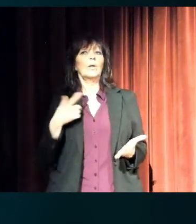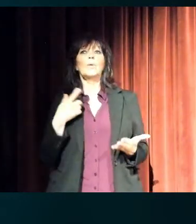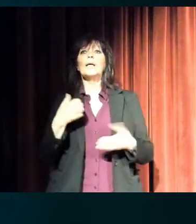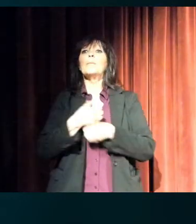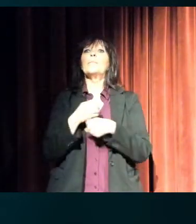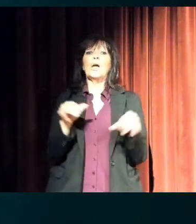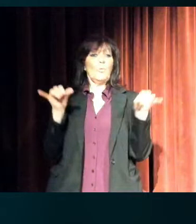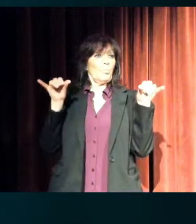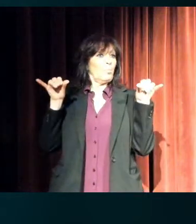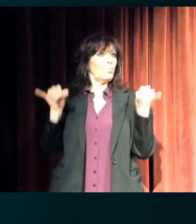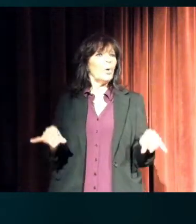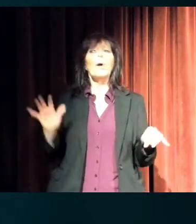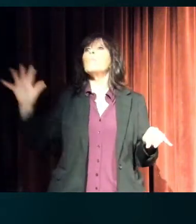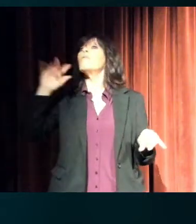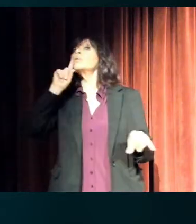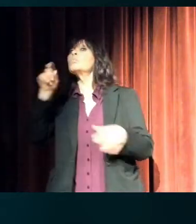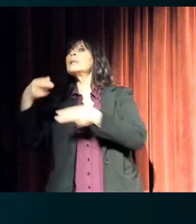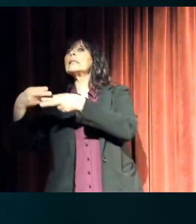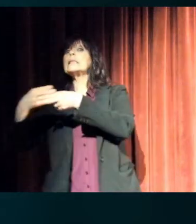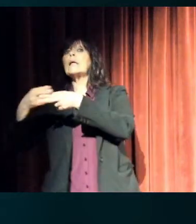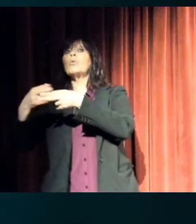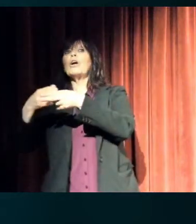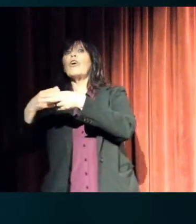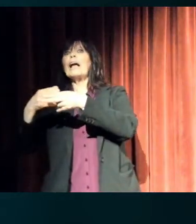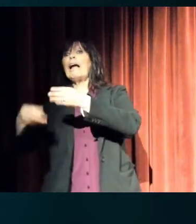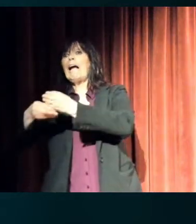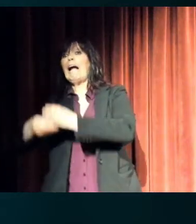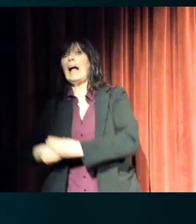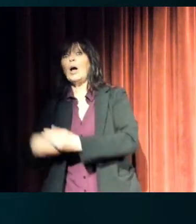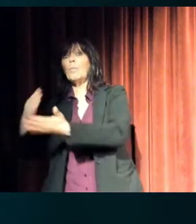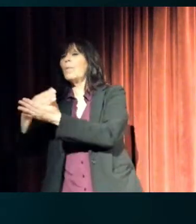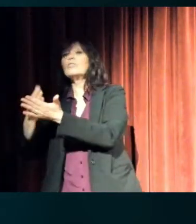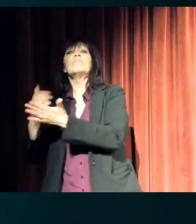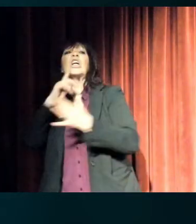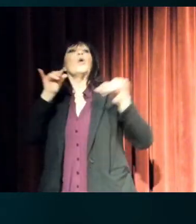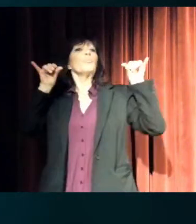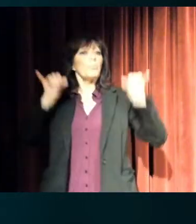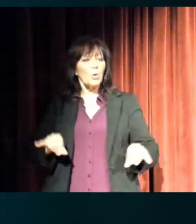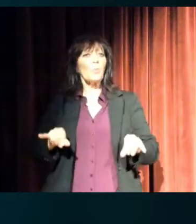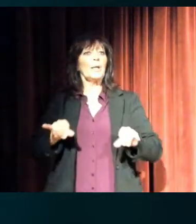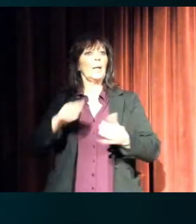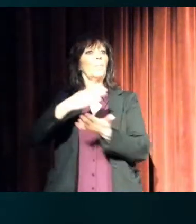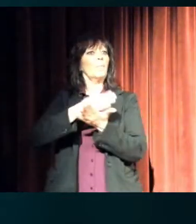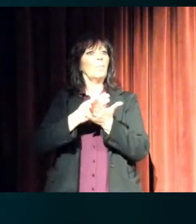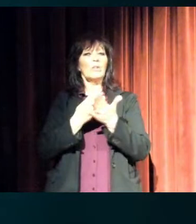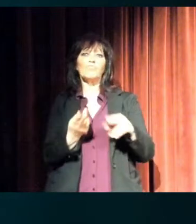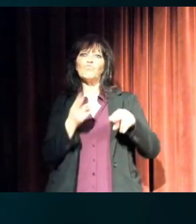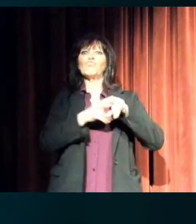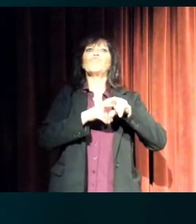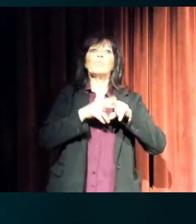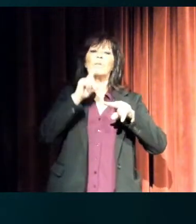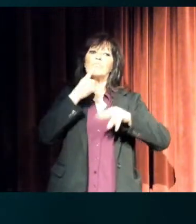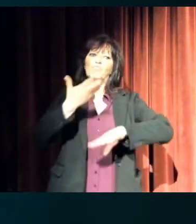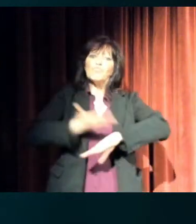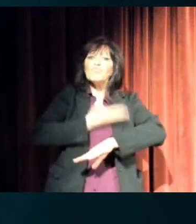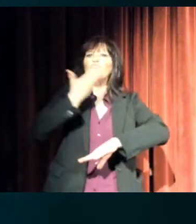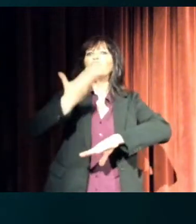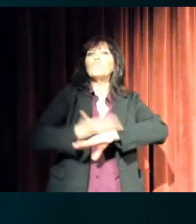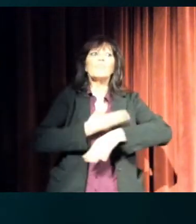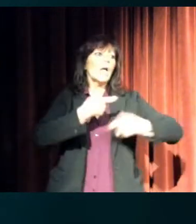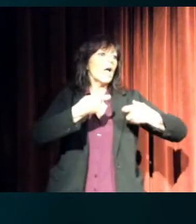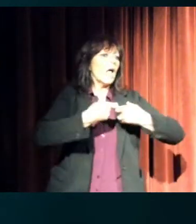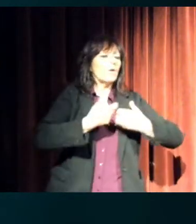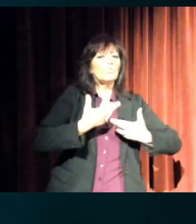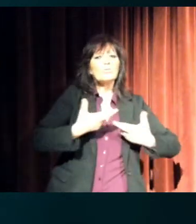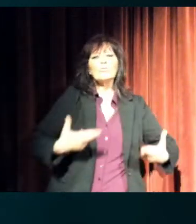permanent what was just meant to be a temporary increase to our materials budget that has allowed us to greatly enhance what we offer in electronic